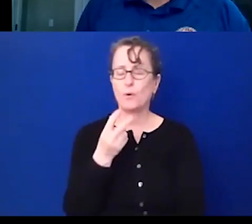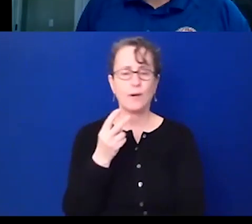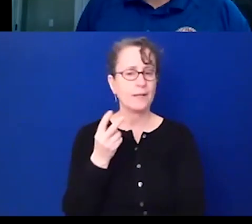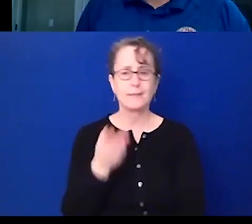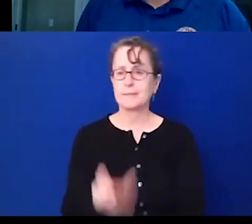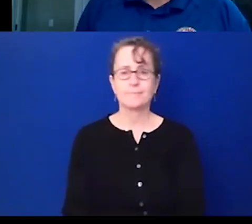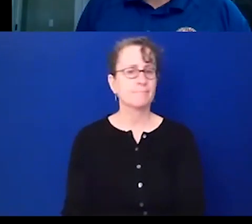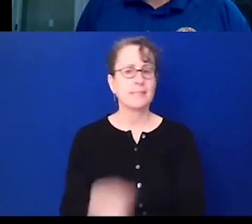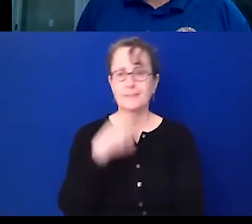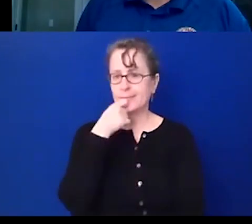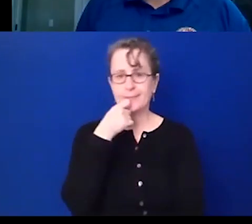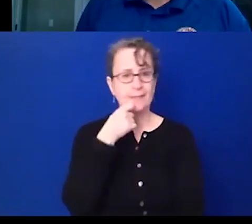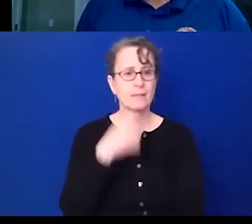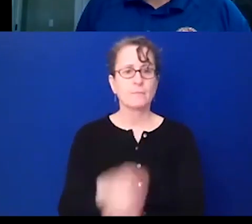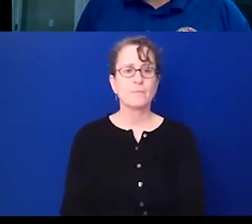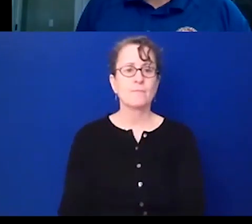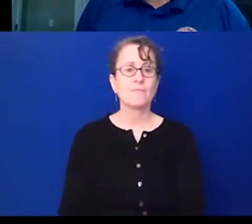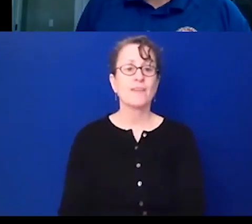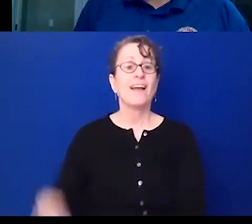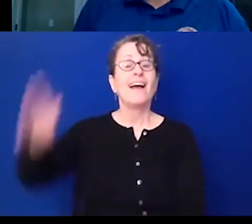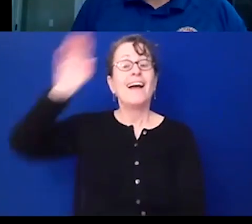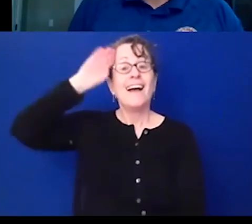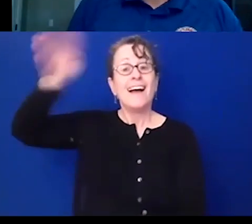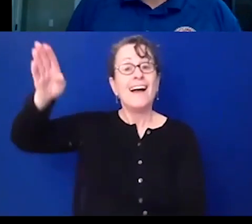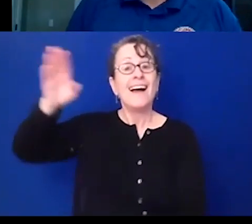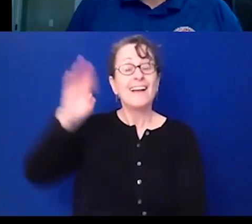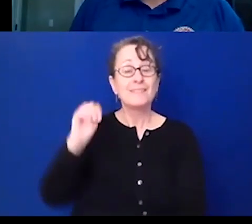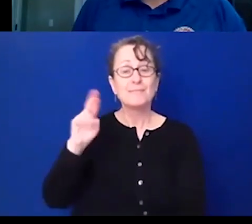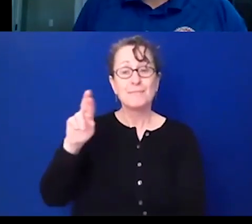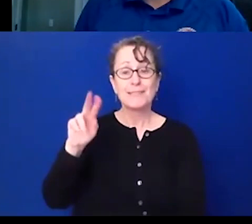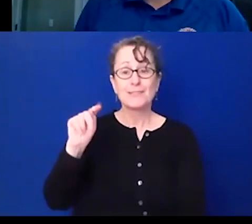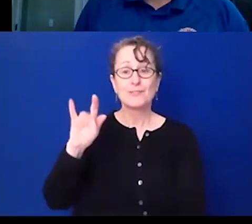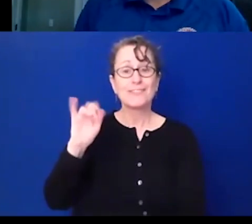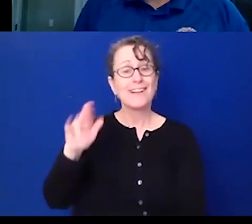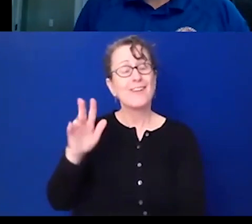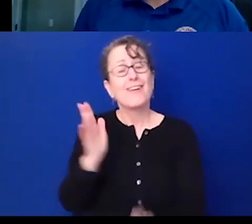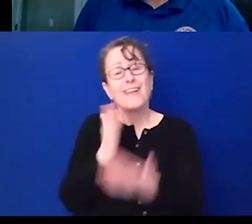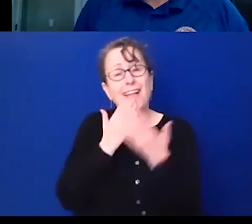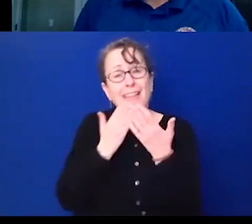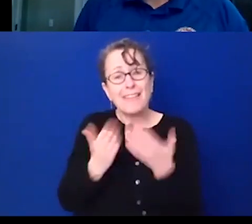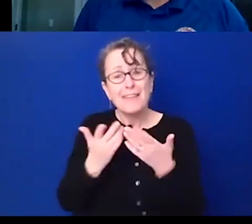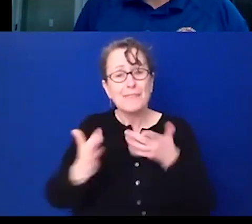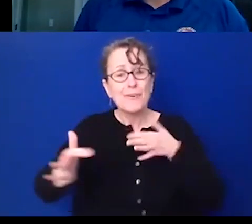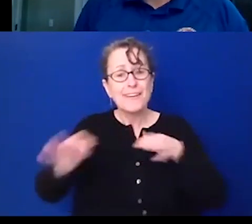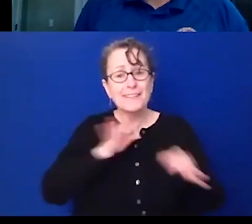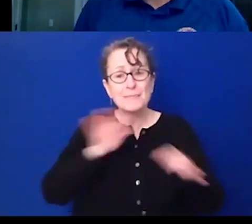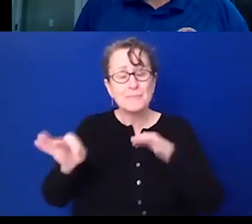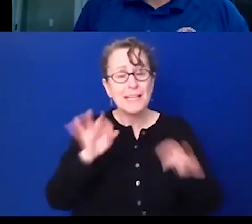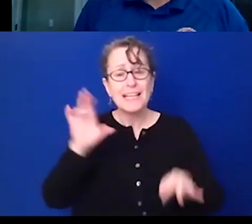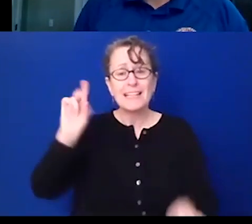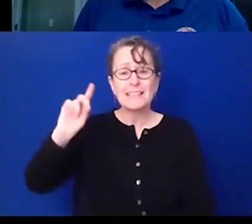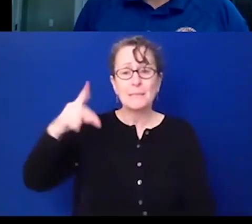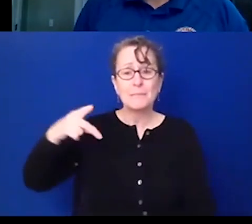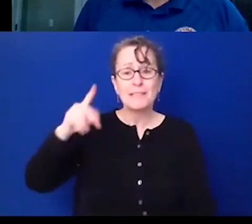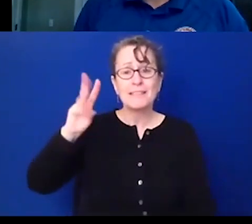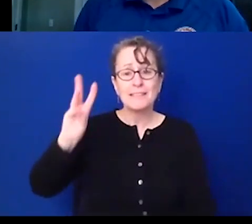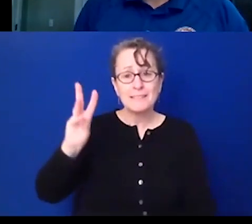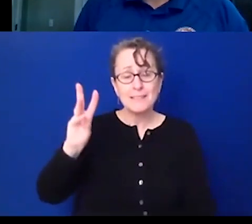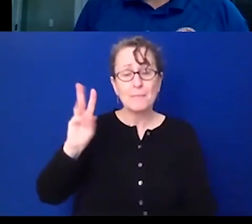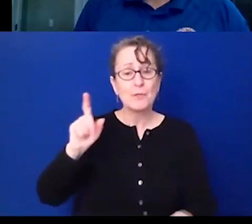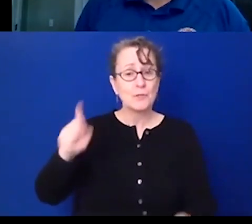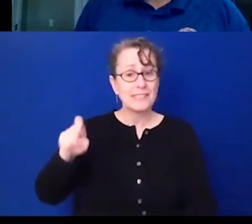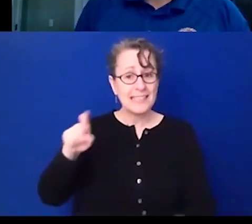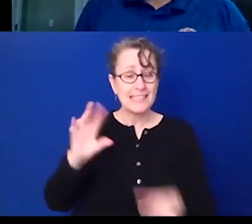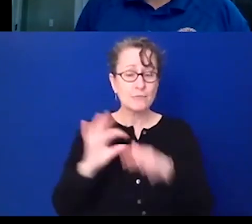Cannot be heard. Hi, Mr. Tyler. Thank you so much for explaining the needs of the Public Works Department regarding the public dump